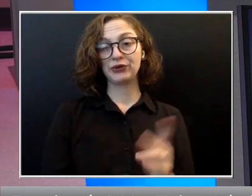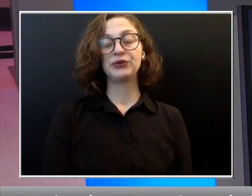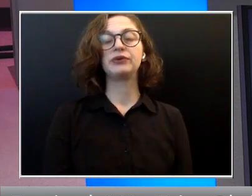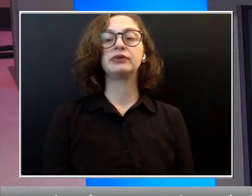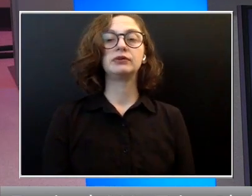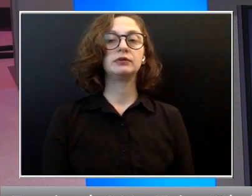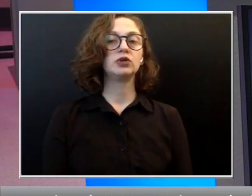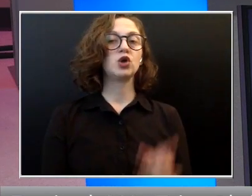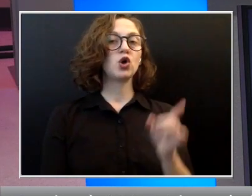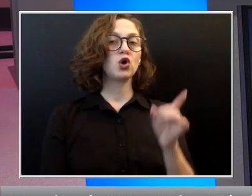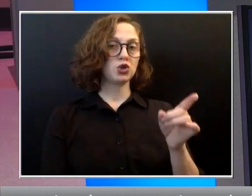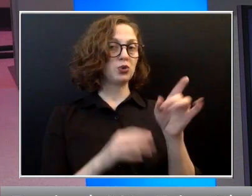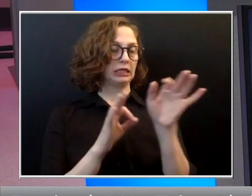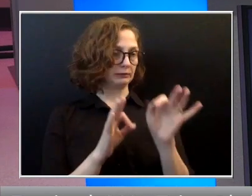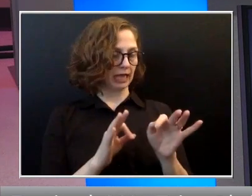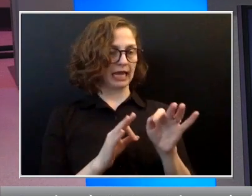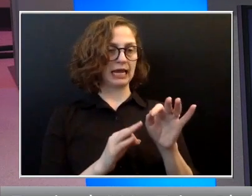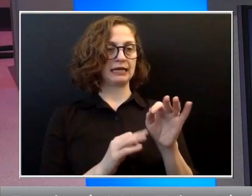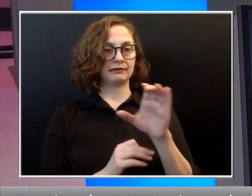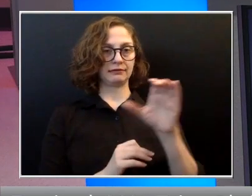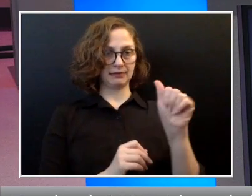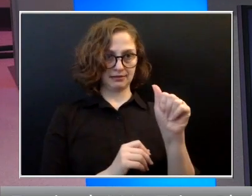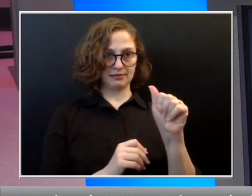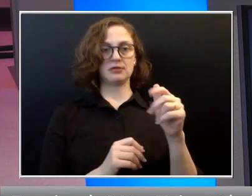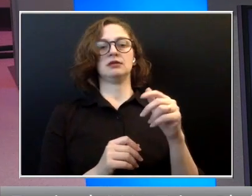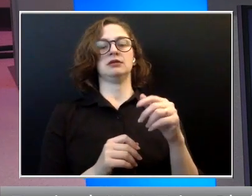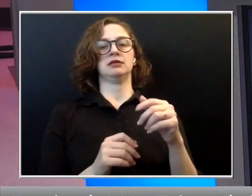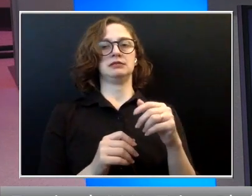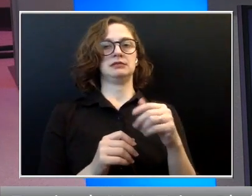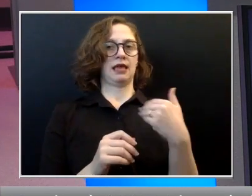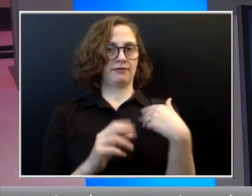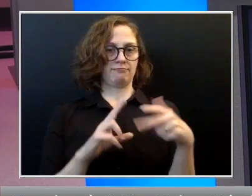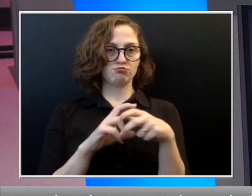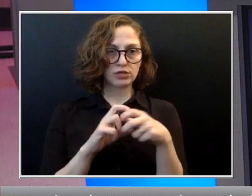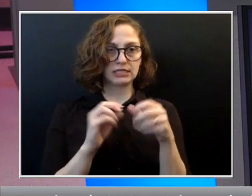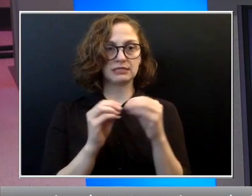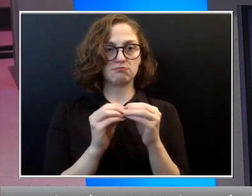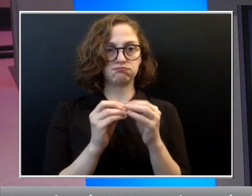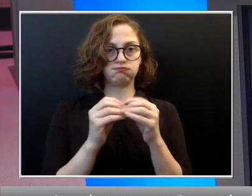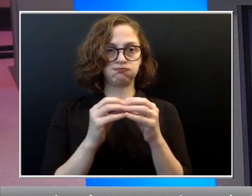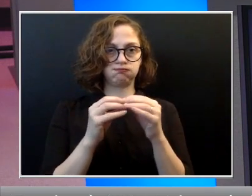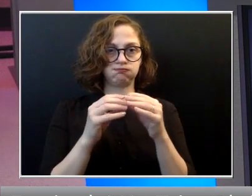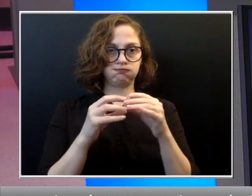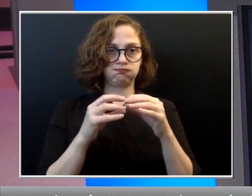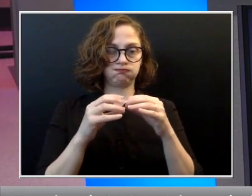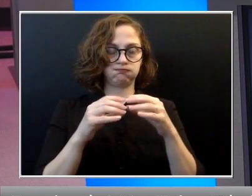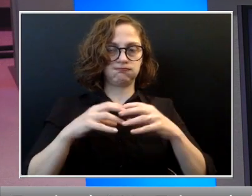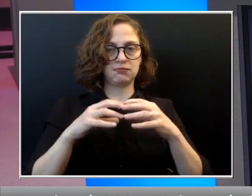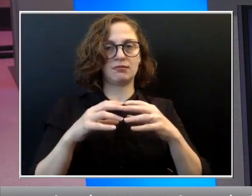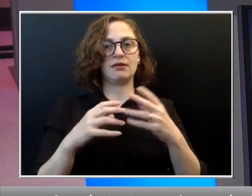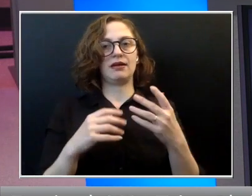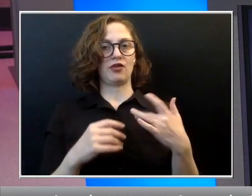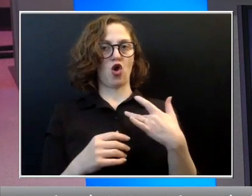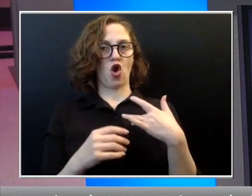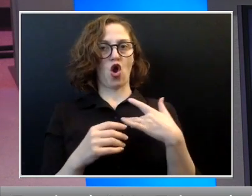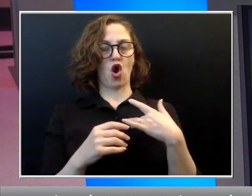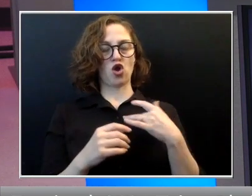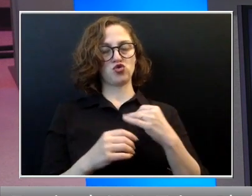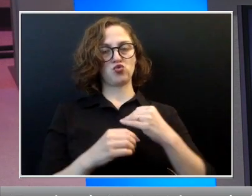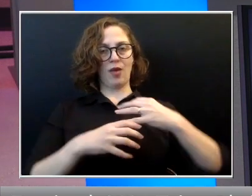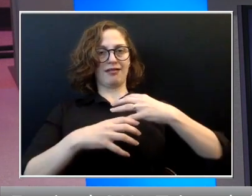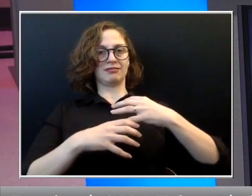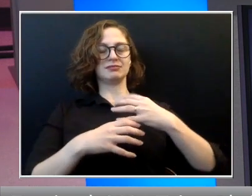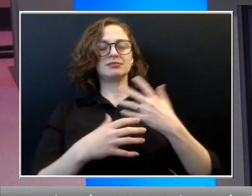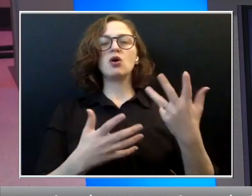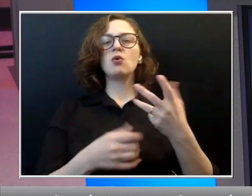with the buildup of the proteins and the heart swelling. When it comes to what causes that, is it age or is it genetics? Very